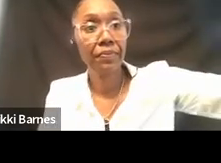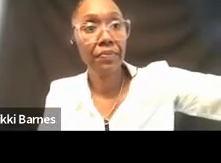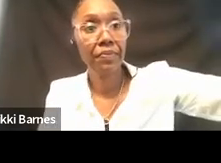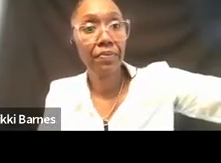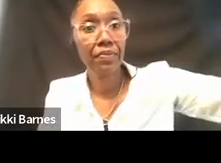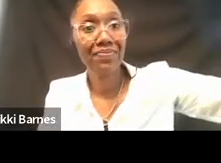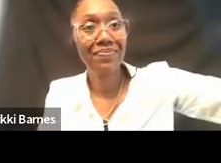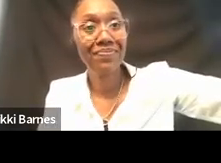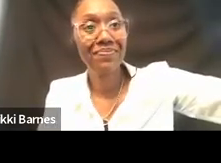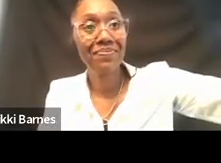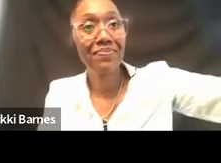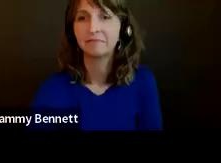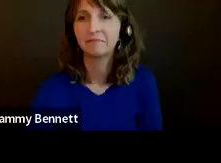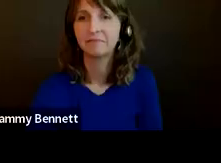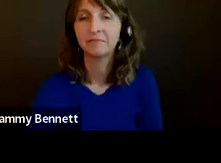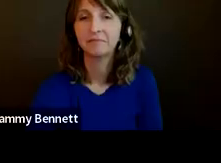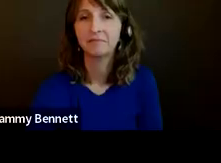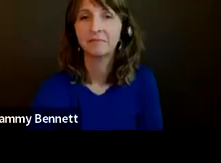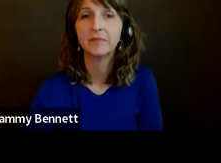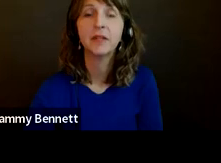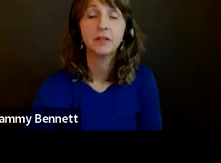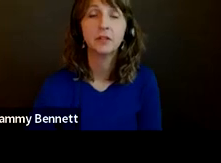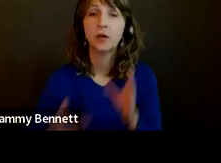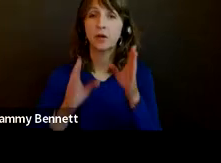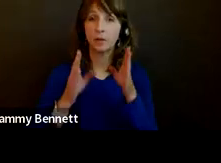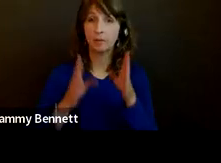impacts them in the way that it might